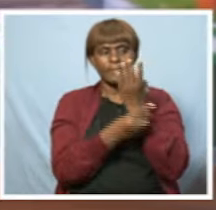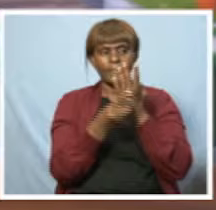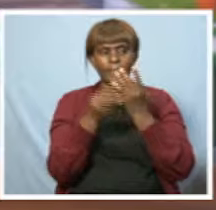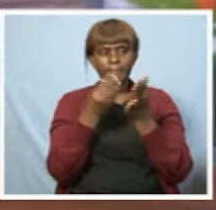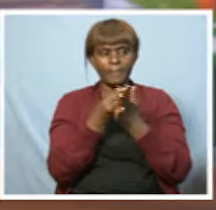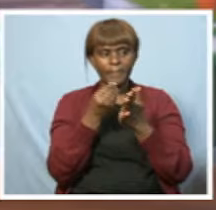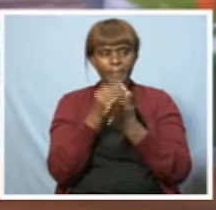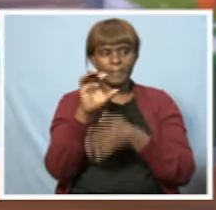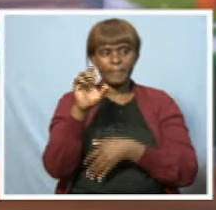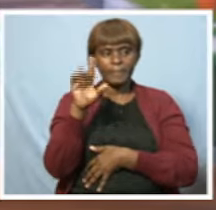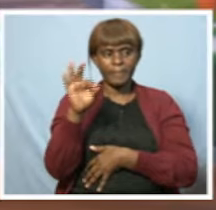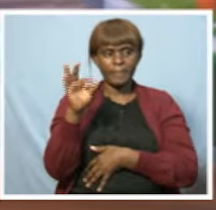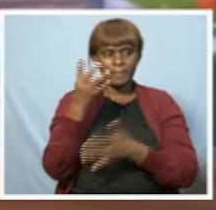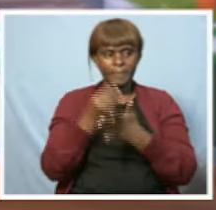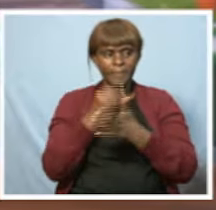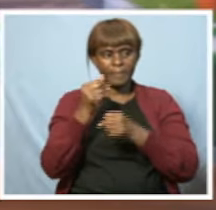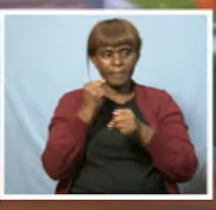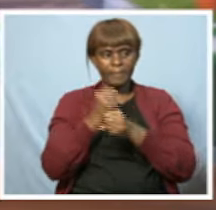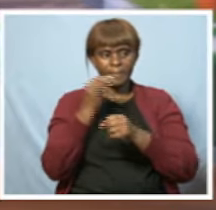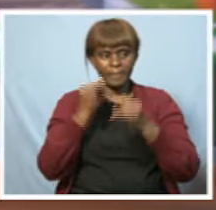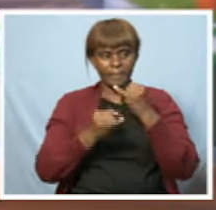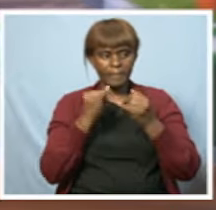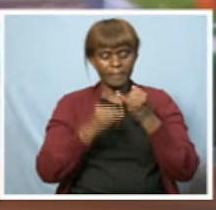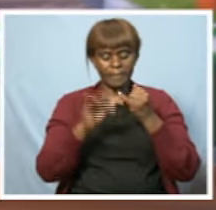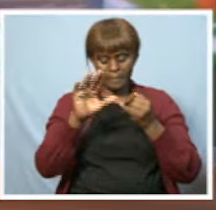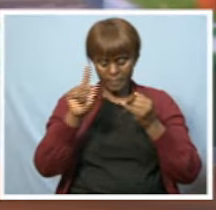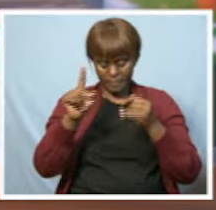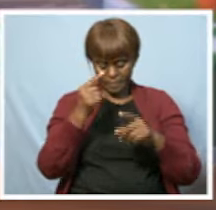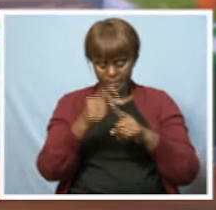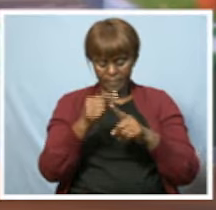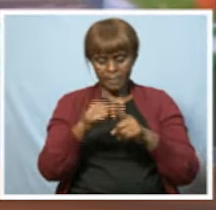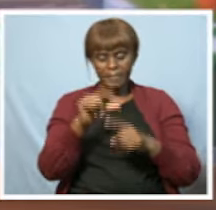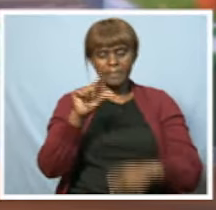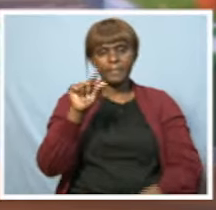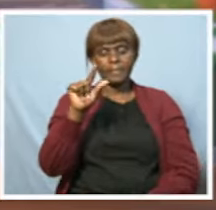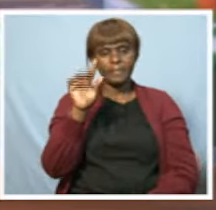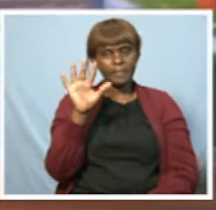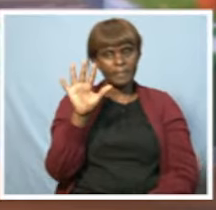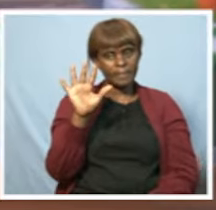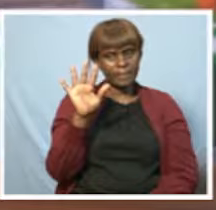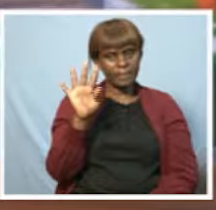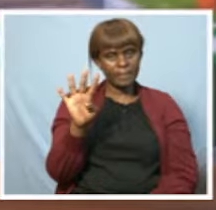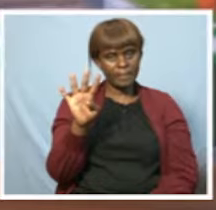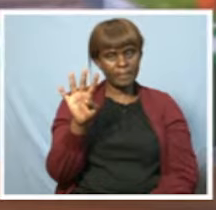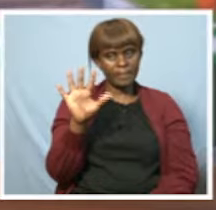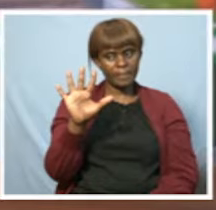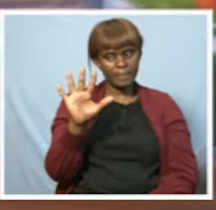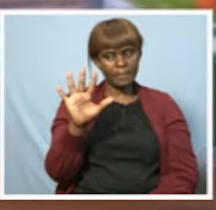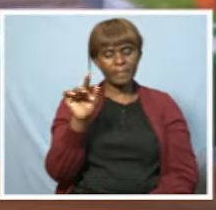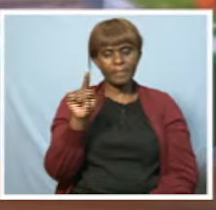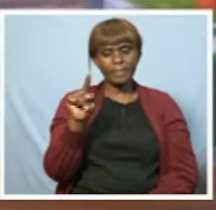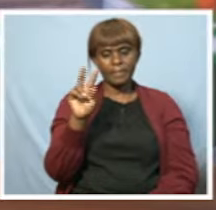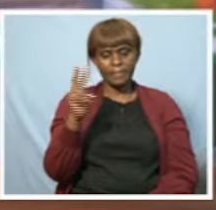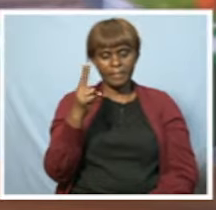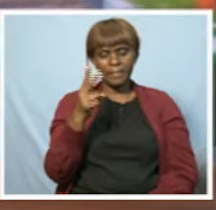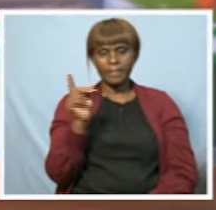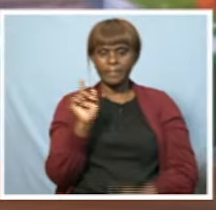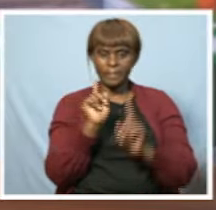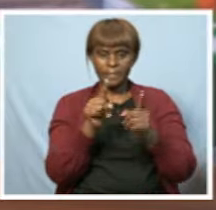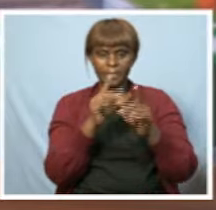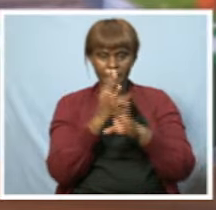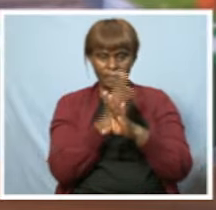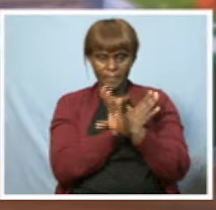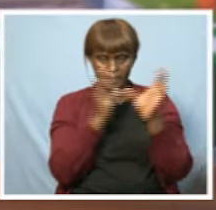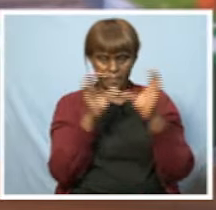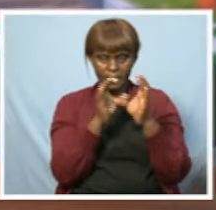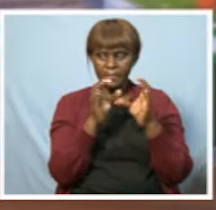Fund, CDF, for the financial year ended 31st December 2024. And this was the second witness to make an appearance before the